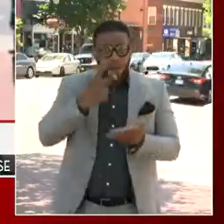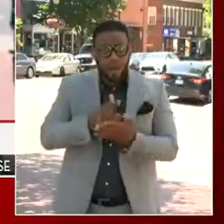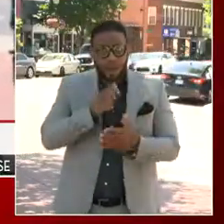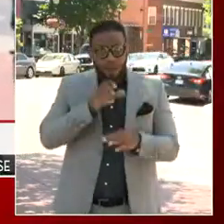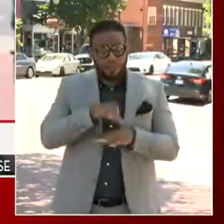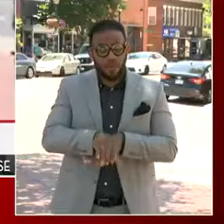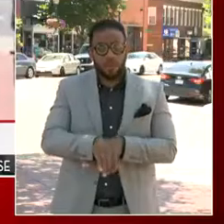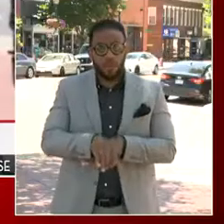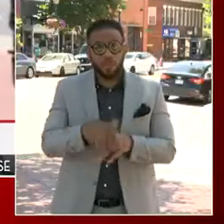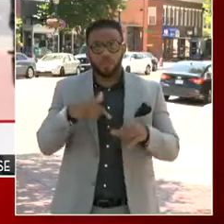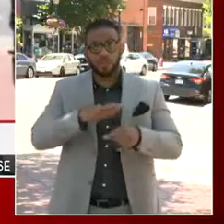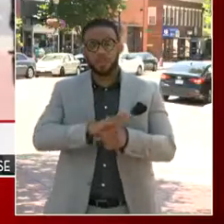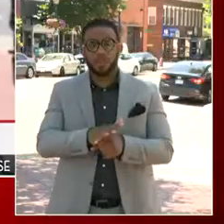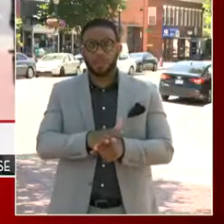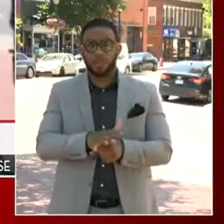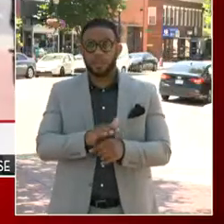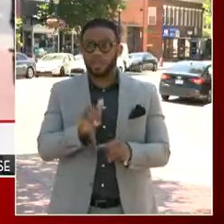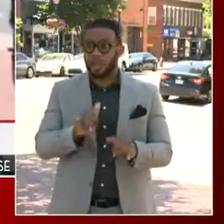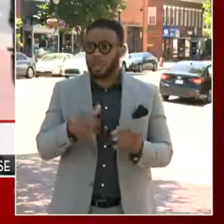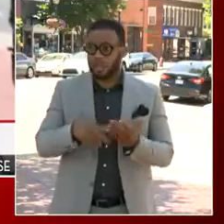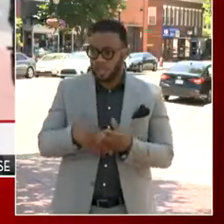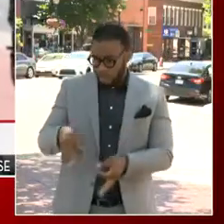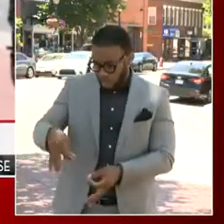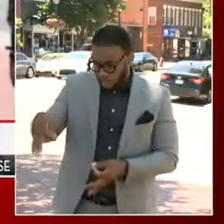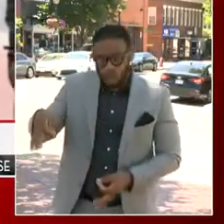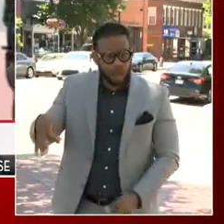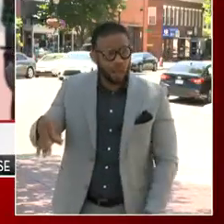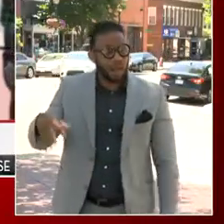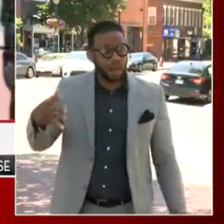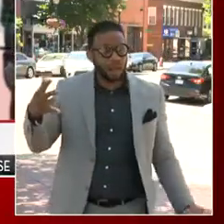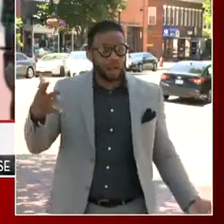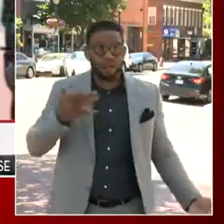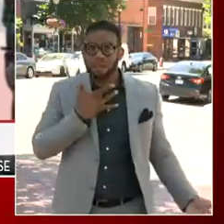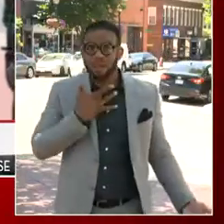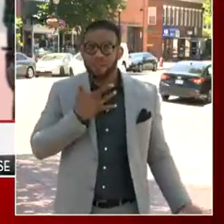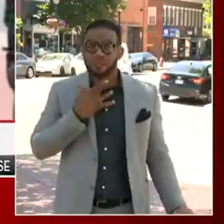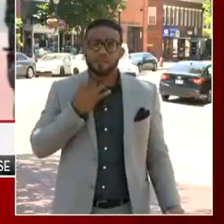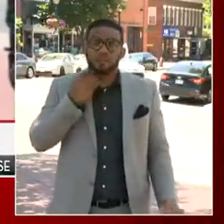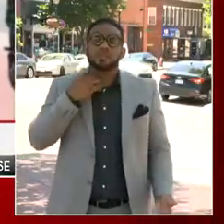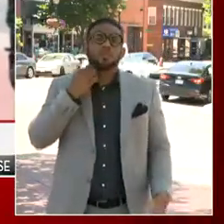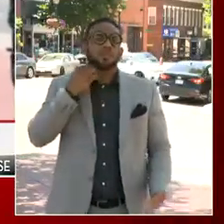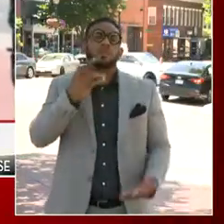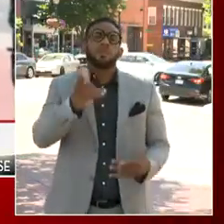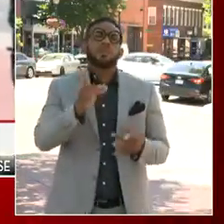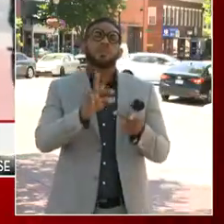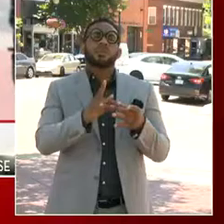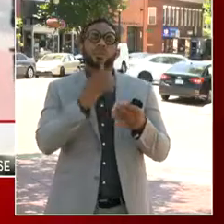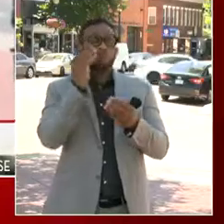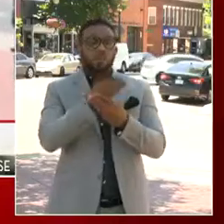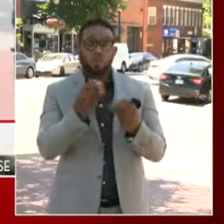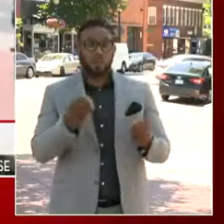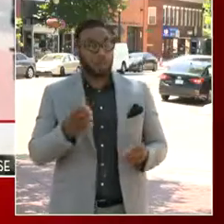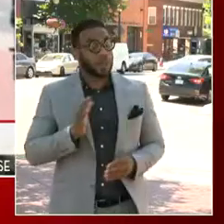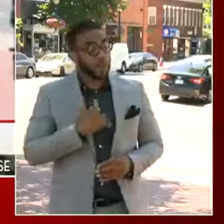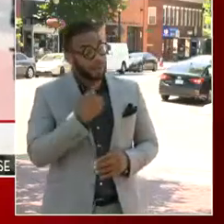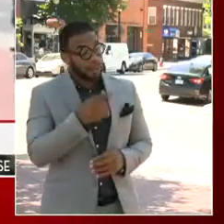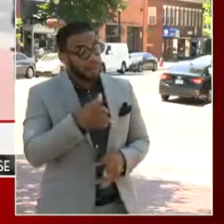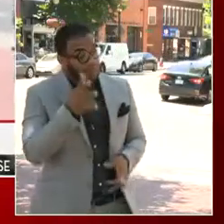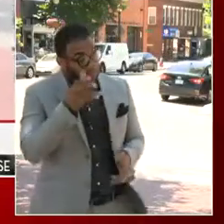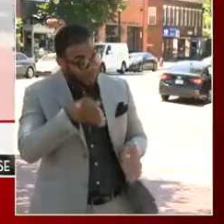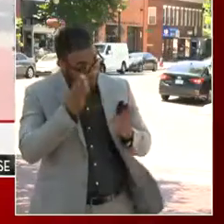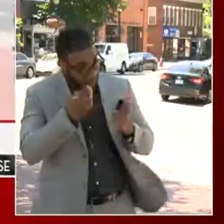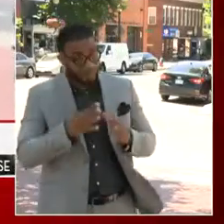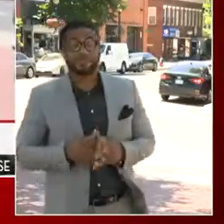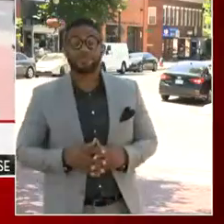being enforced during the pandemic, but now that it is, they face getting tickets? Just what is your word to people? Well, I would tell them to listen